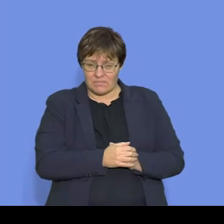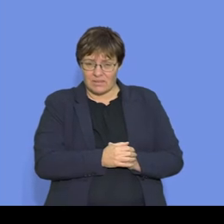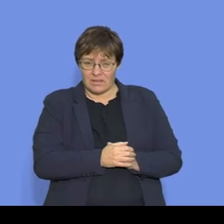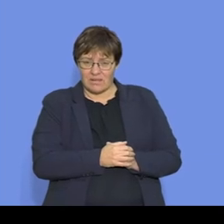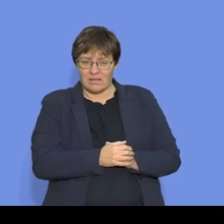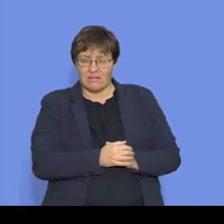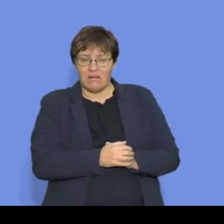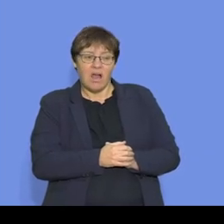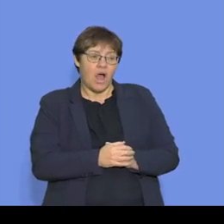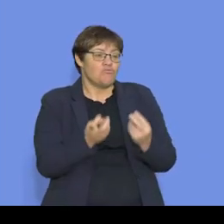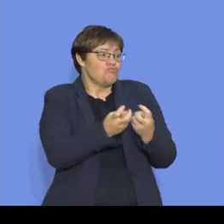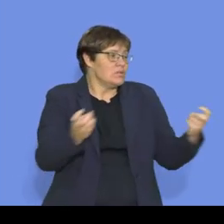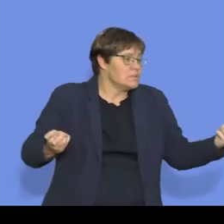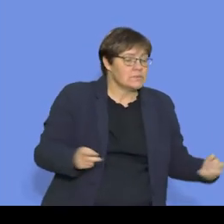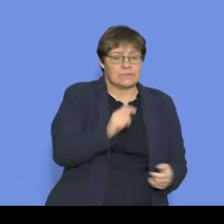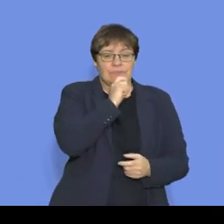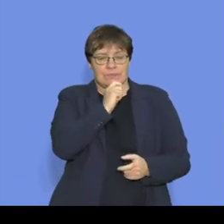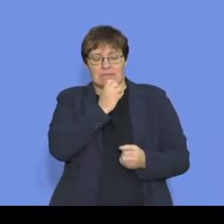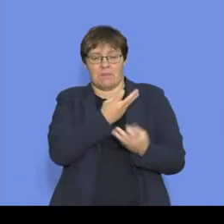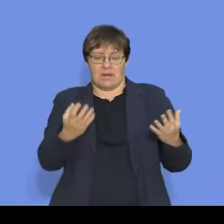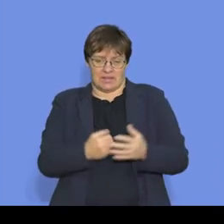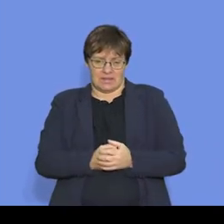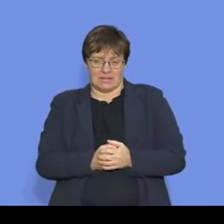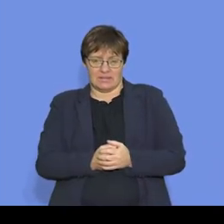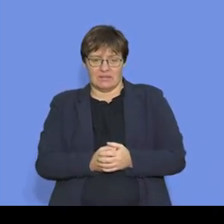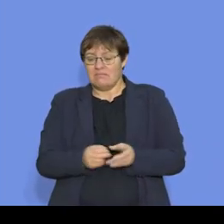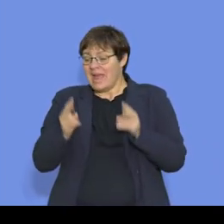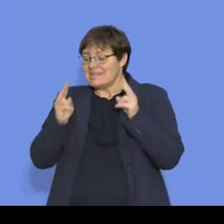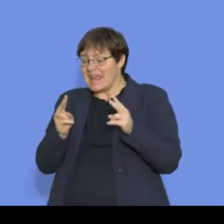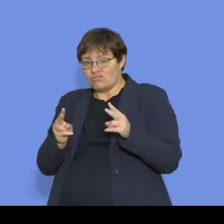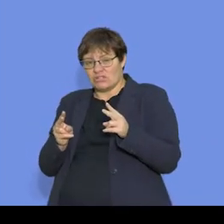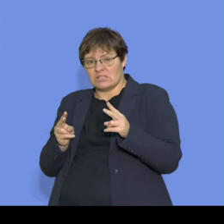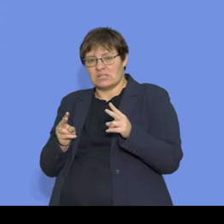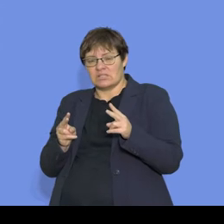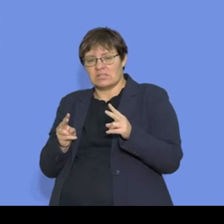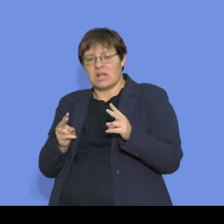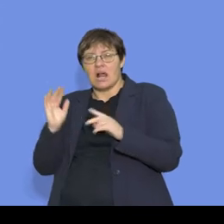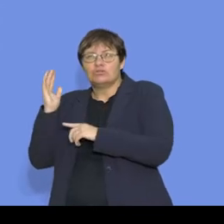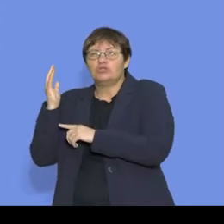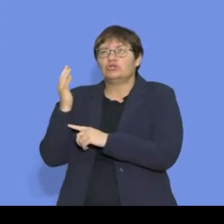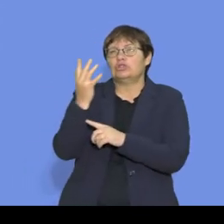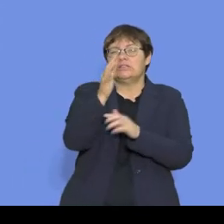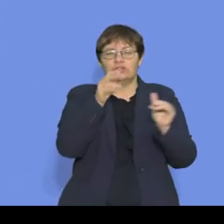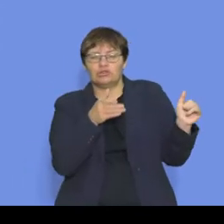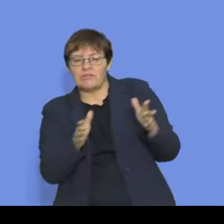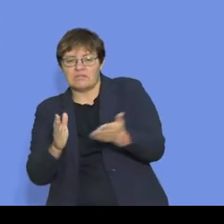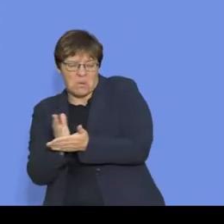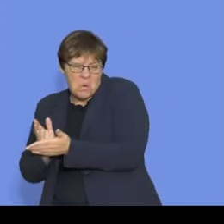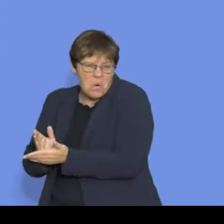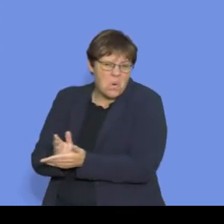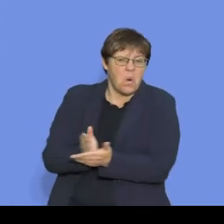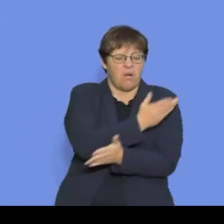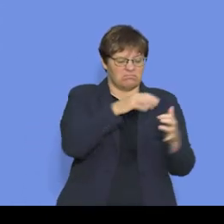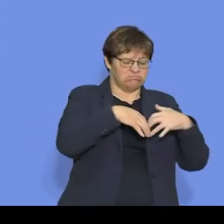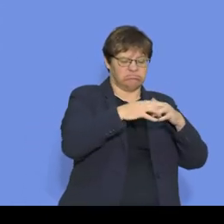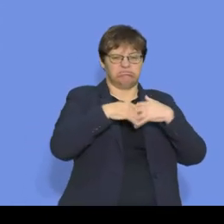how much we use in the way of resources, how many natural areas we bulldoze